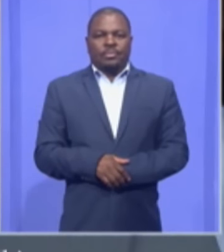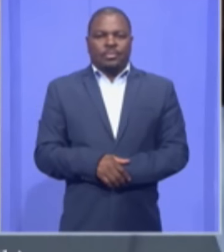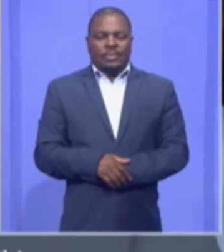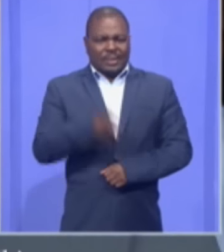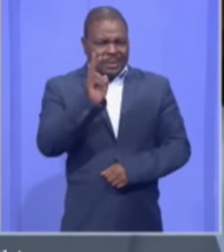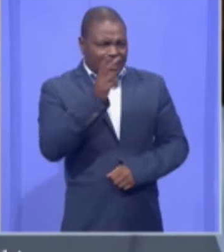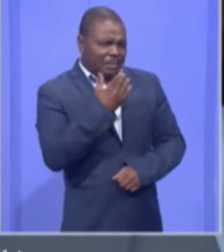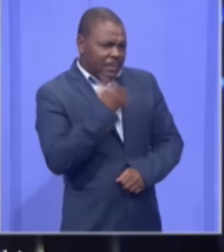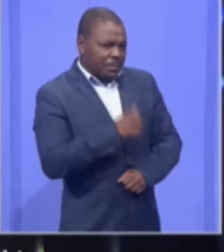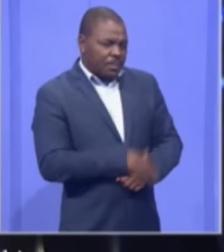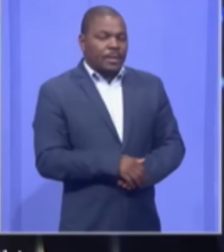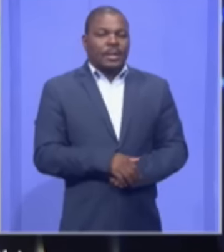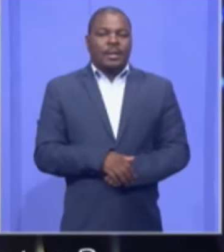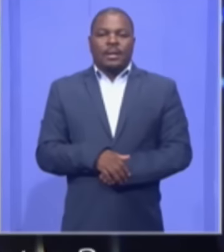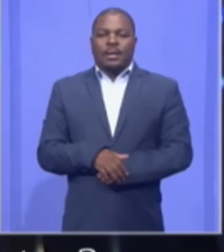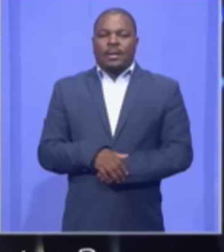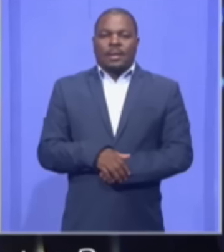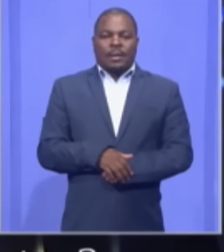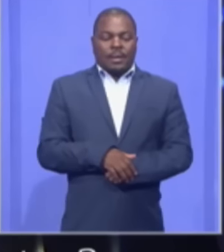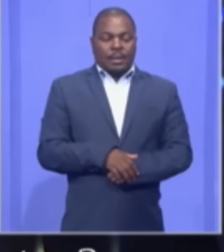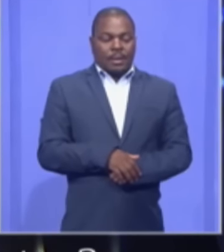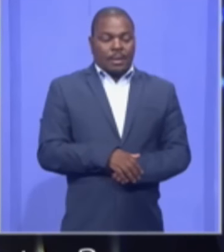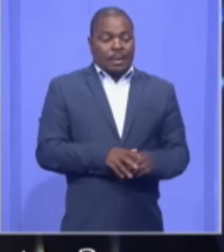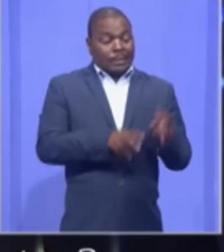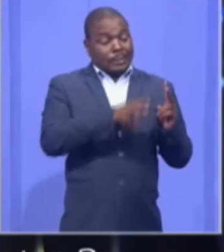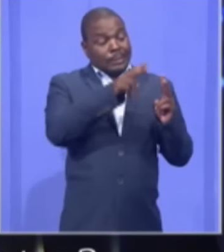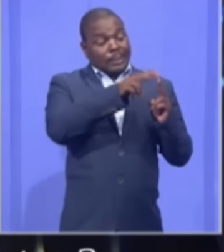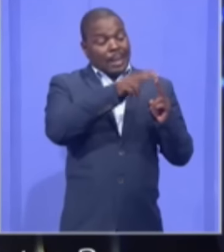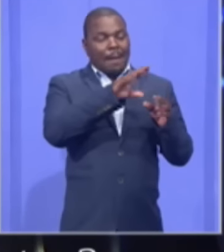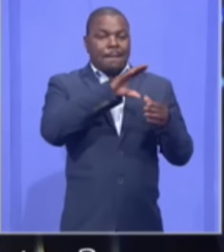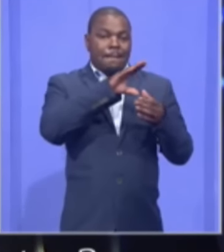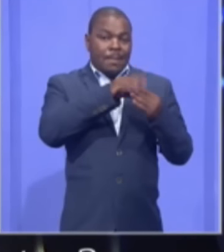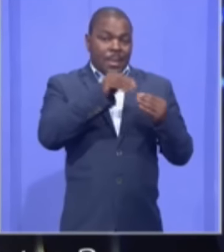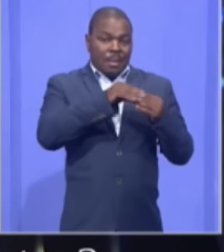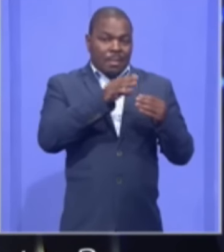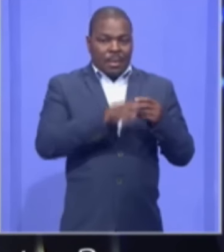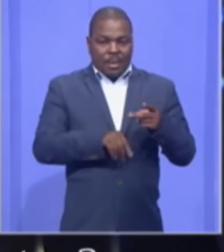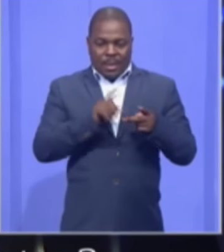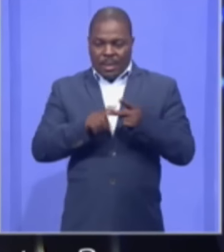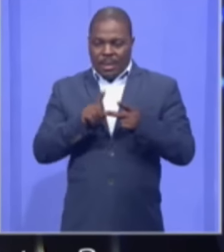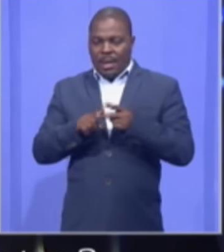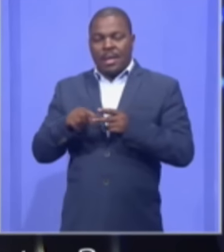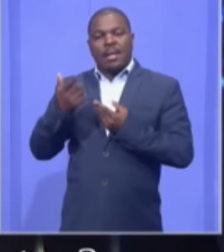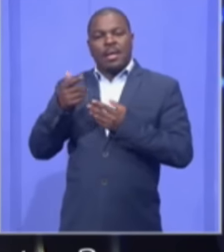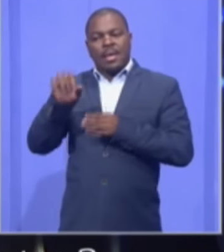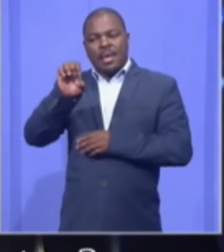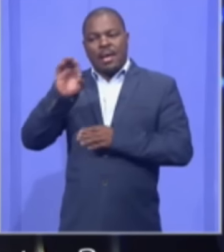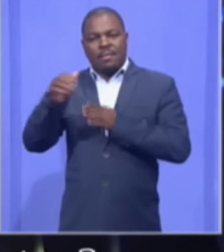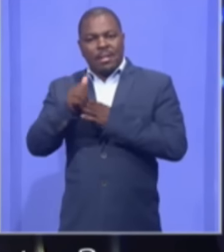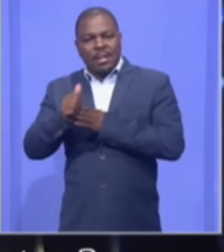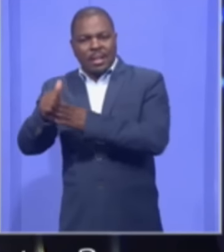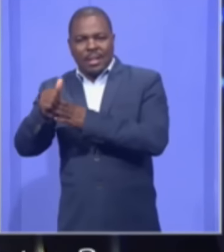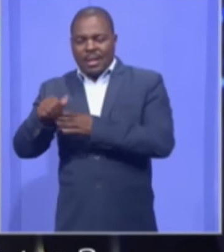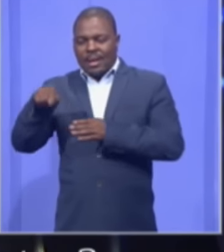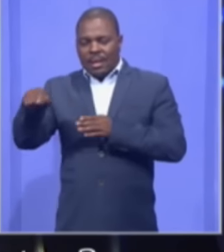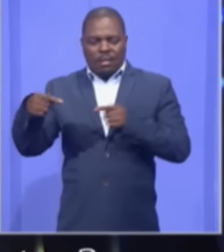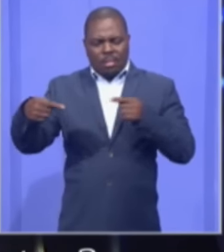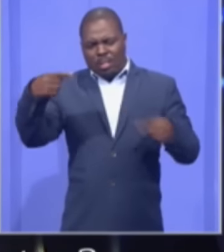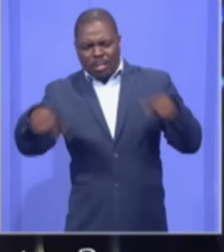Ebe ke nnete ho le ho kae hore dikamano dipakeng tsa ditho tsena tse pedi tse sa tswa tsamaya le boetapele ba EFF di dukehile,